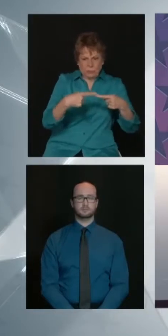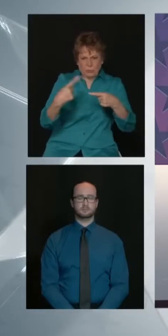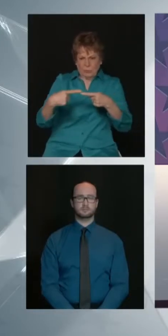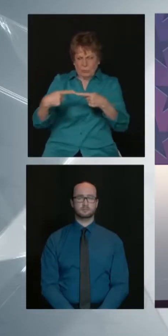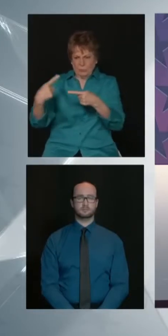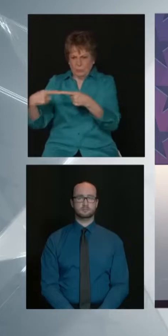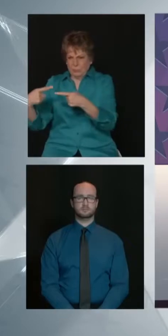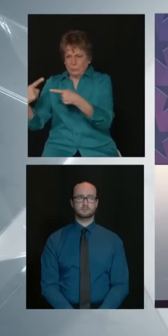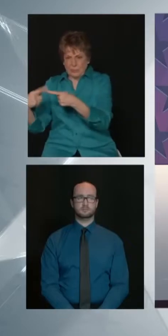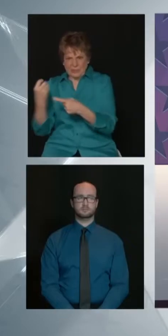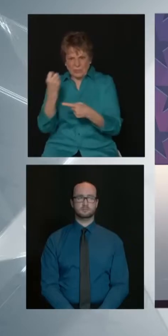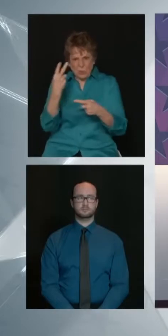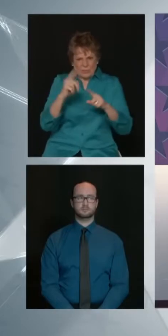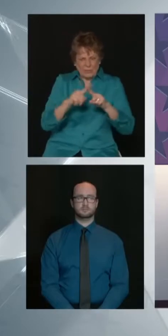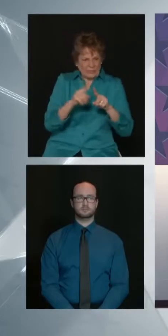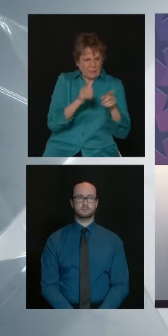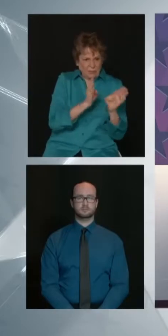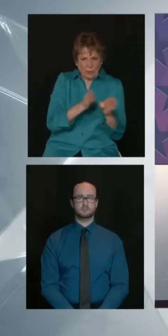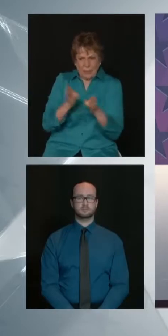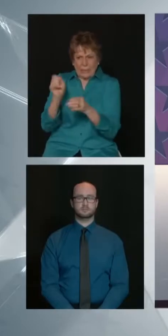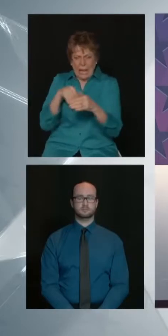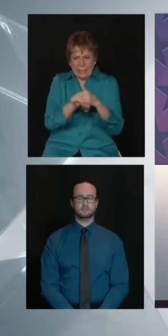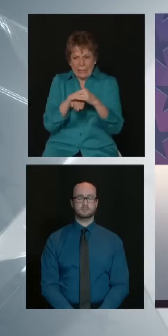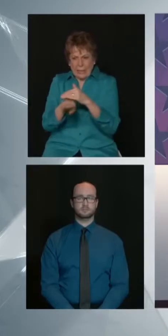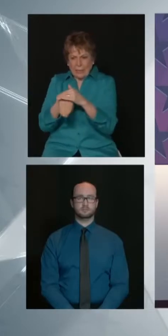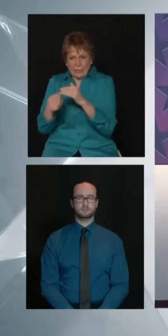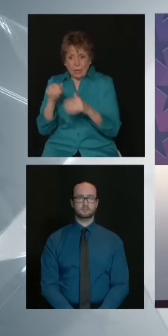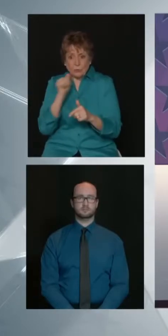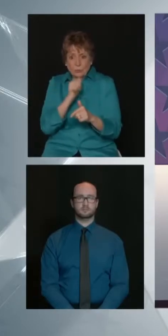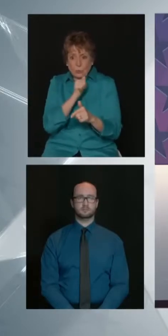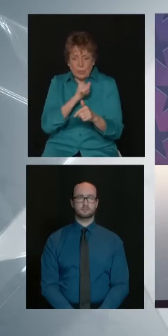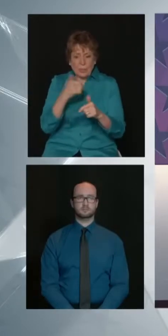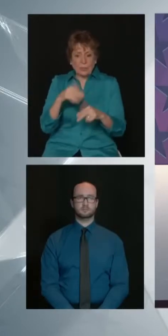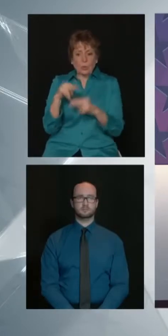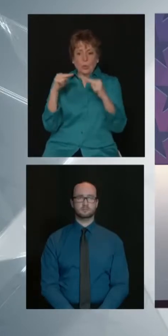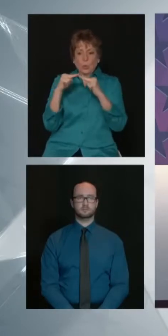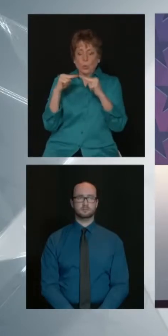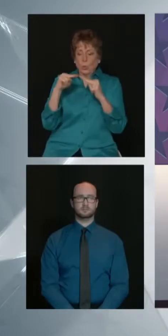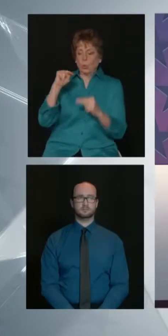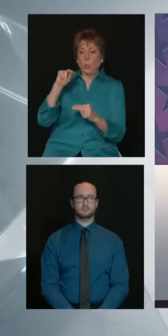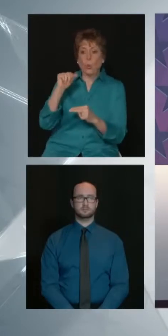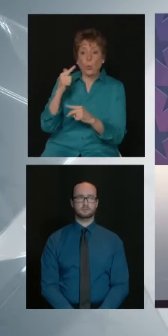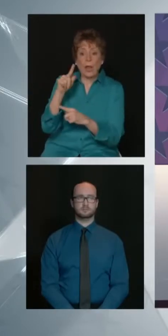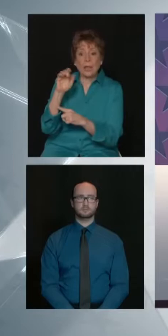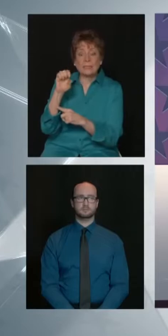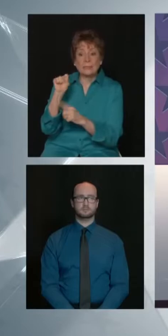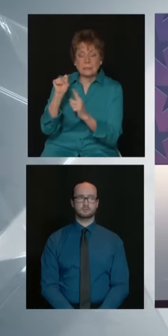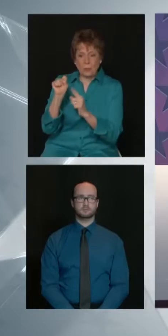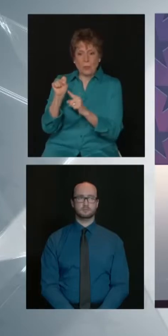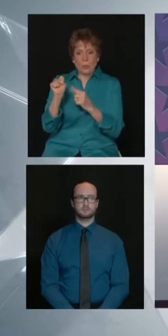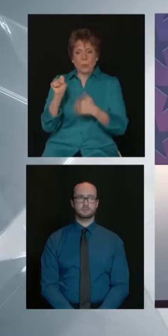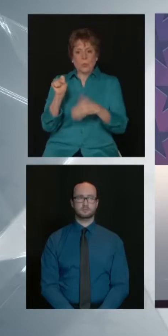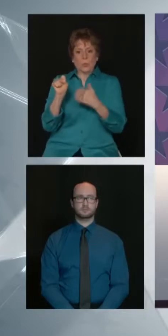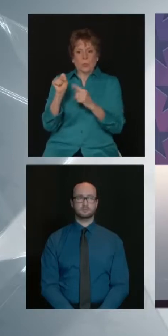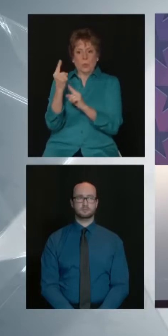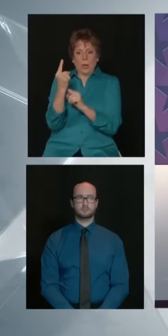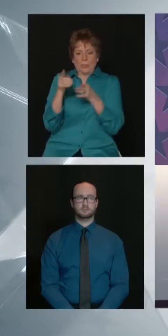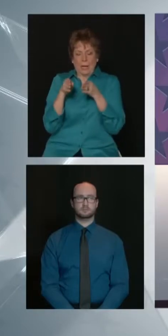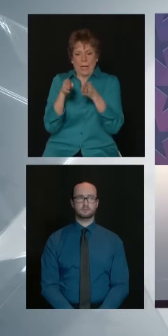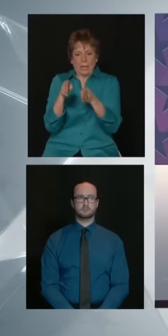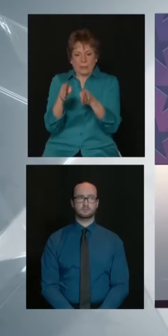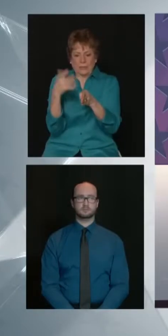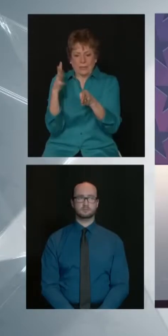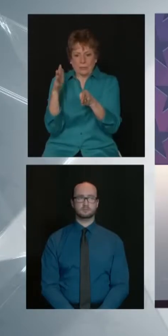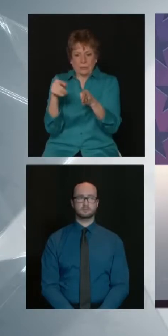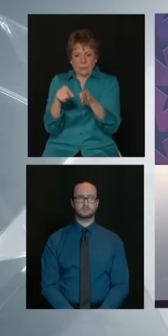can detect the fentanyl. When we rebuild these ports of entry, because of the work I've done in the United States Senate and getting this money